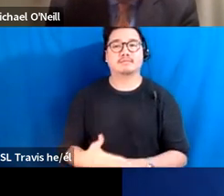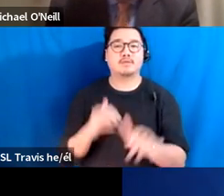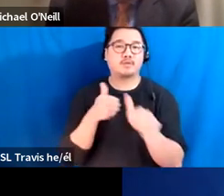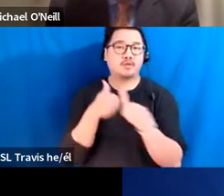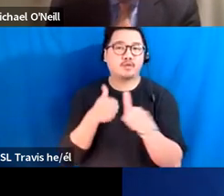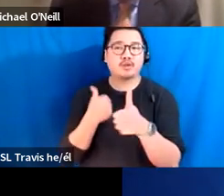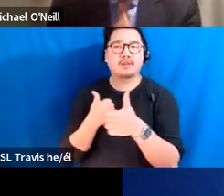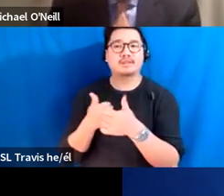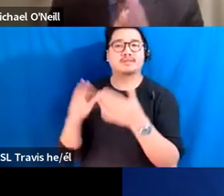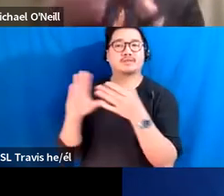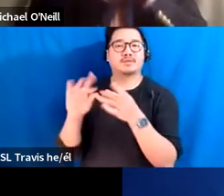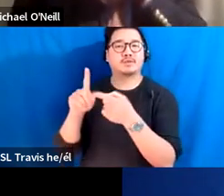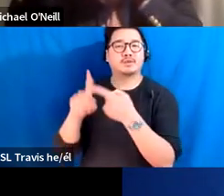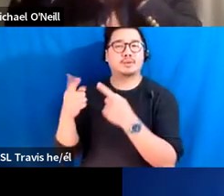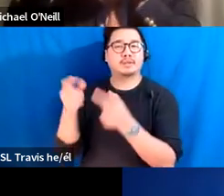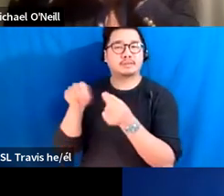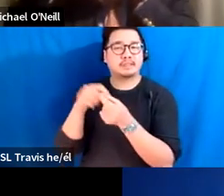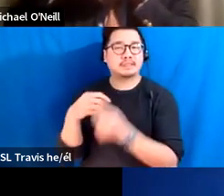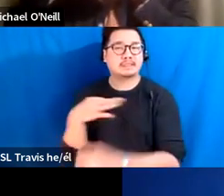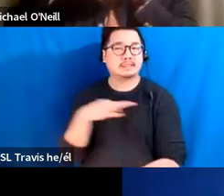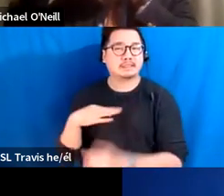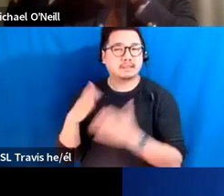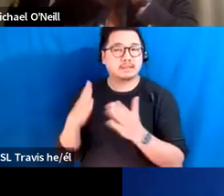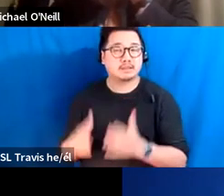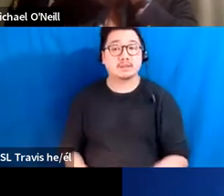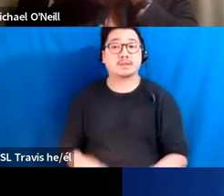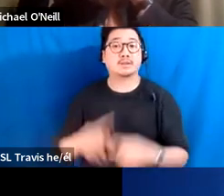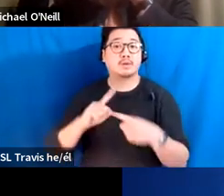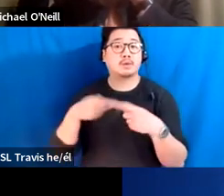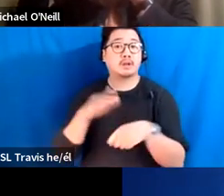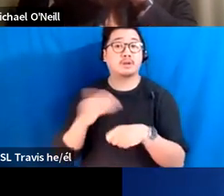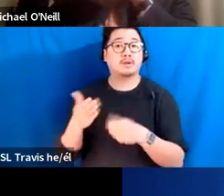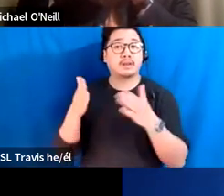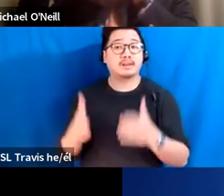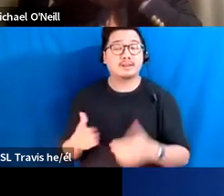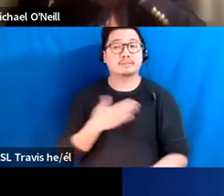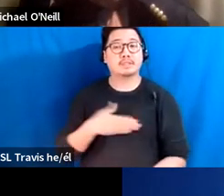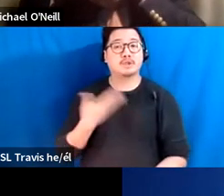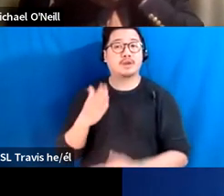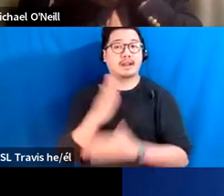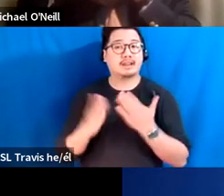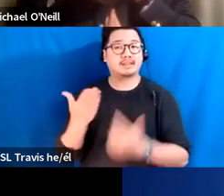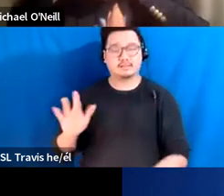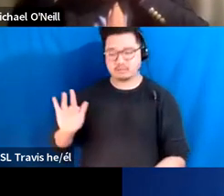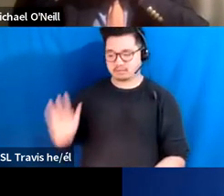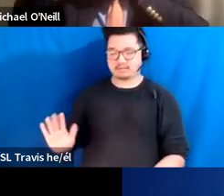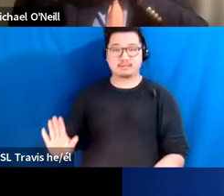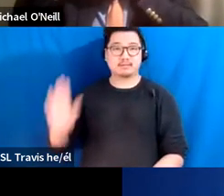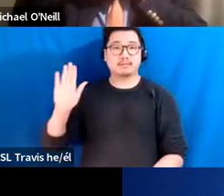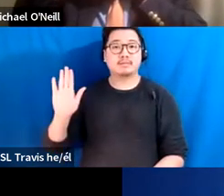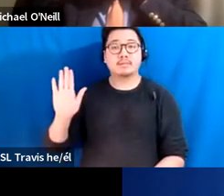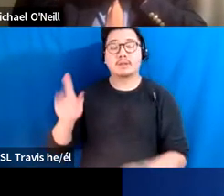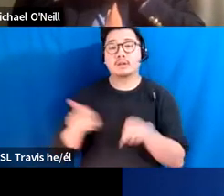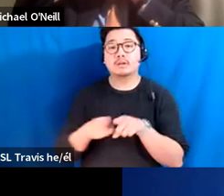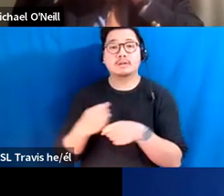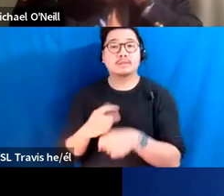district staff when i call your name please raise your hand virtually in zoom also please make sure that you're